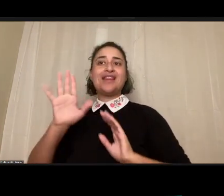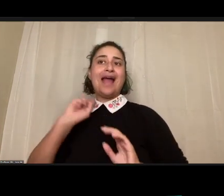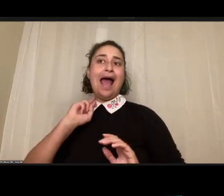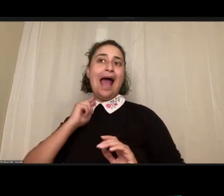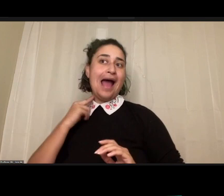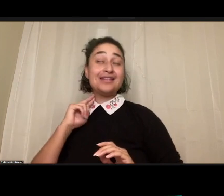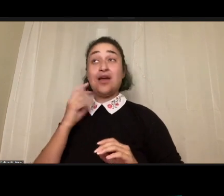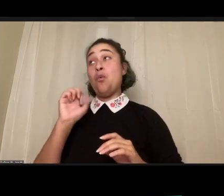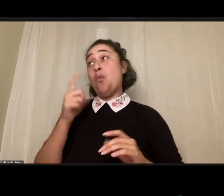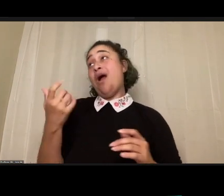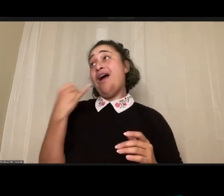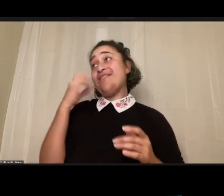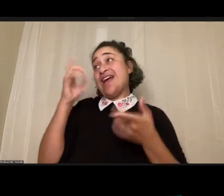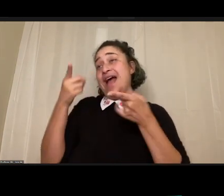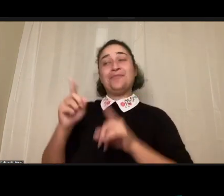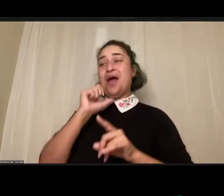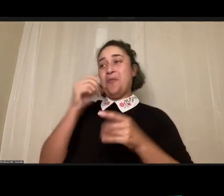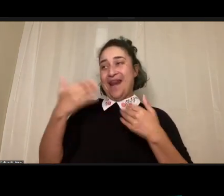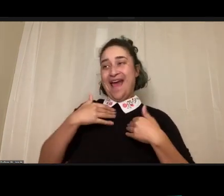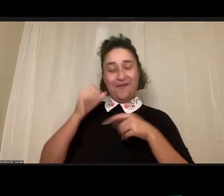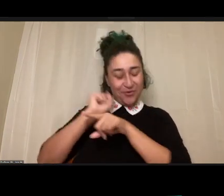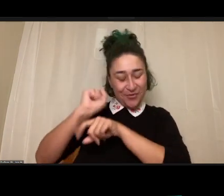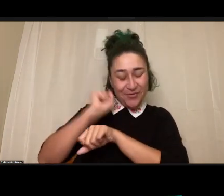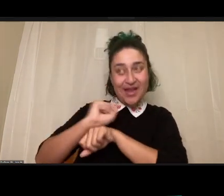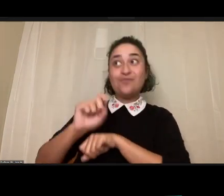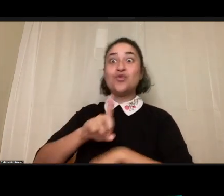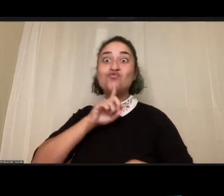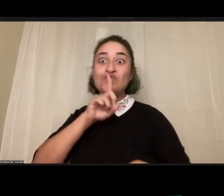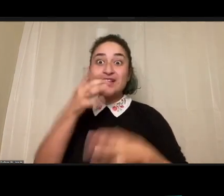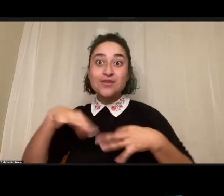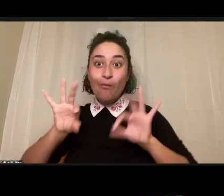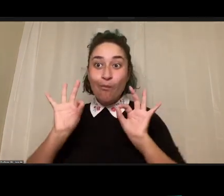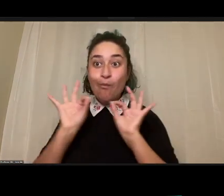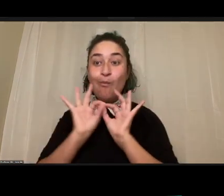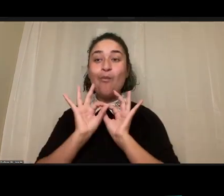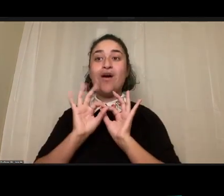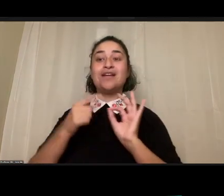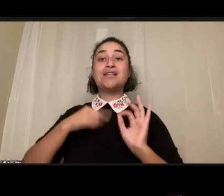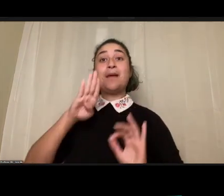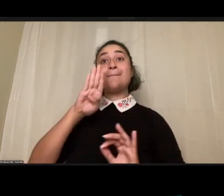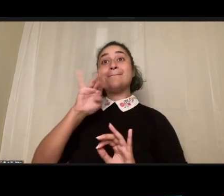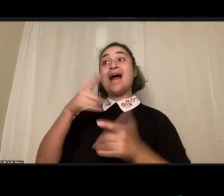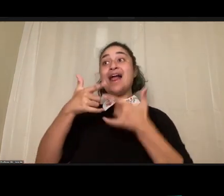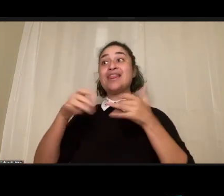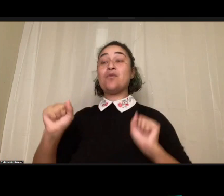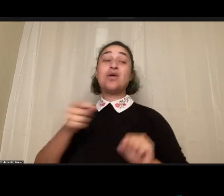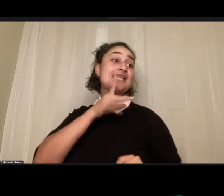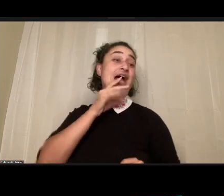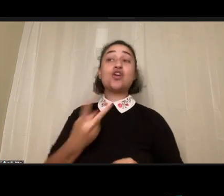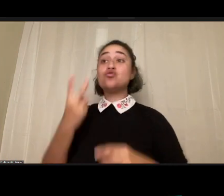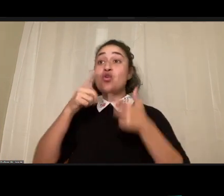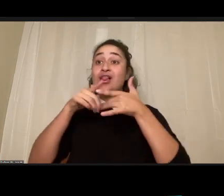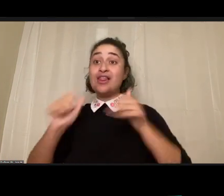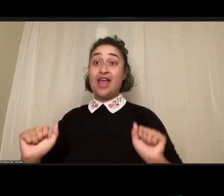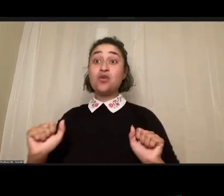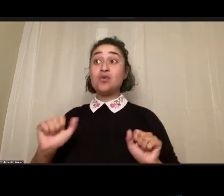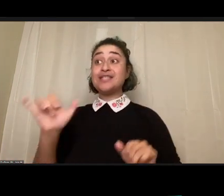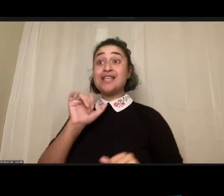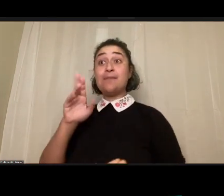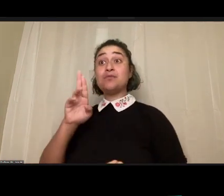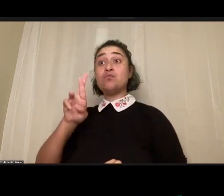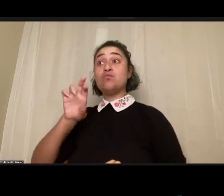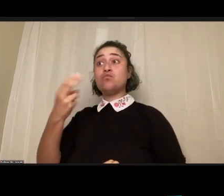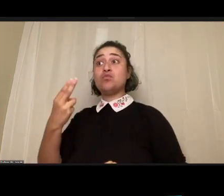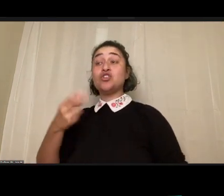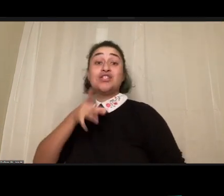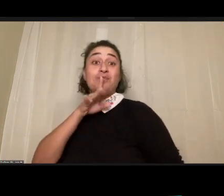huh? No, really. It is so important to be bilingual and to talk in two languages. Even President Bush spoke a double talk. And